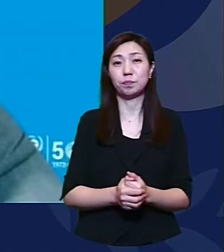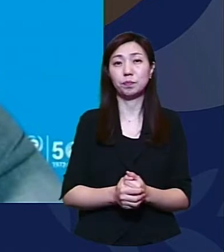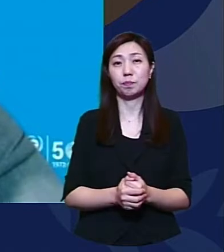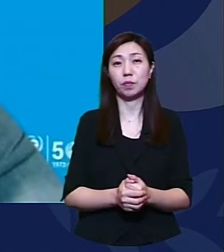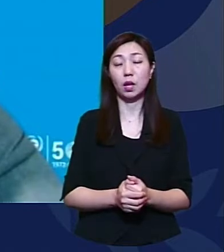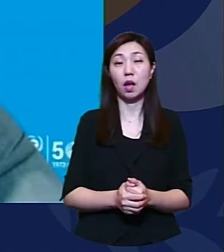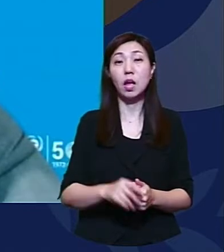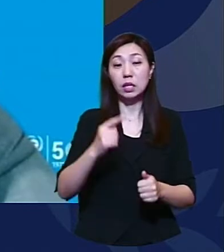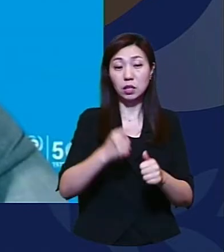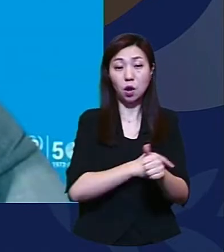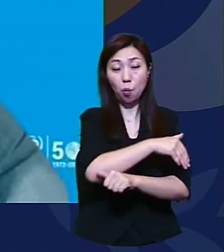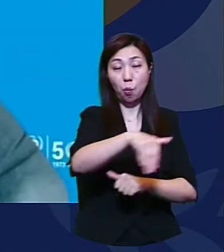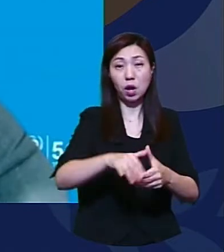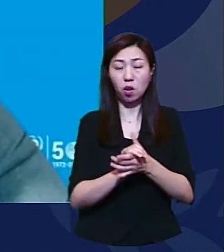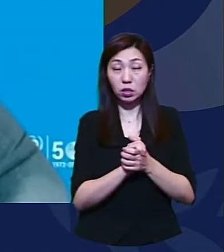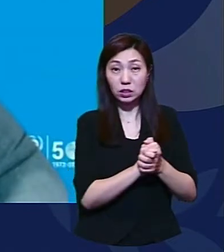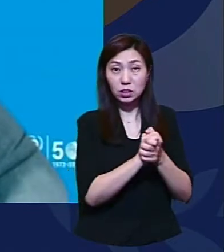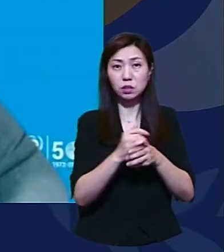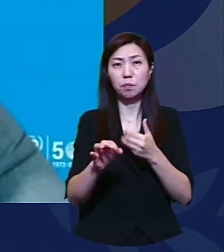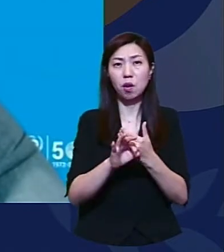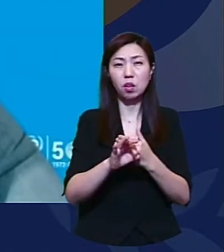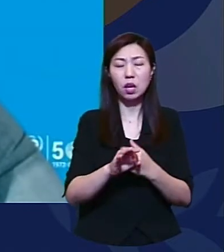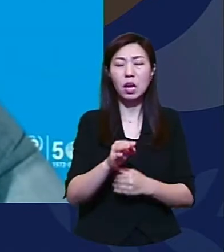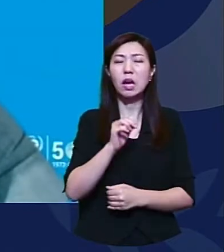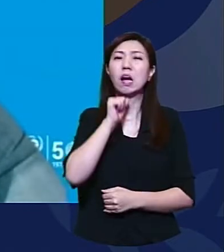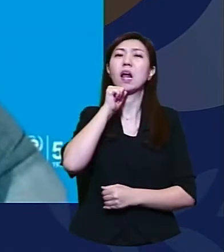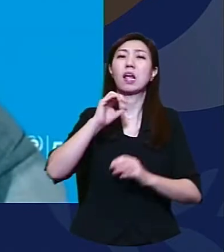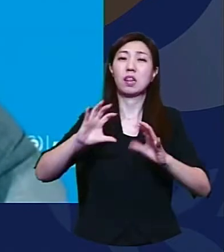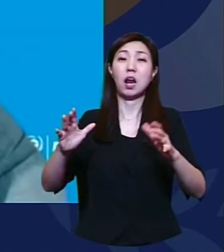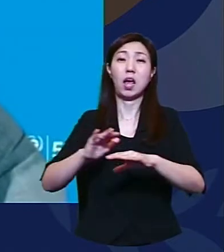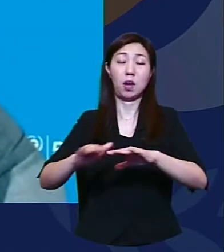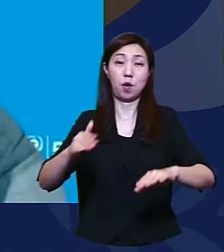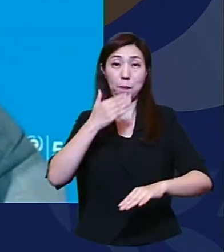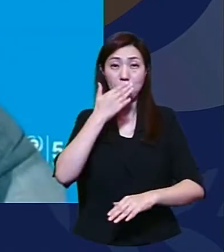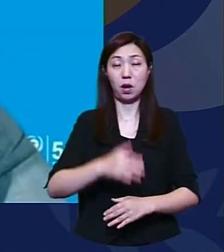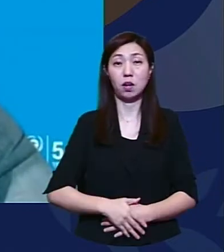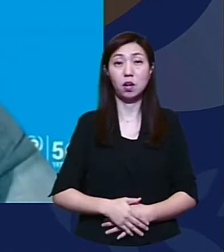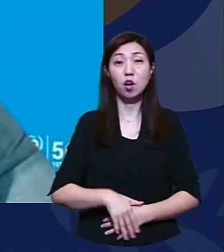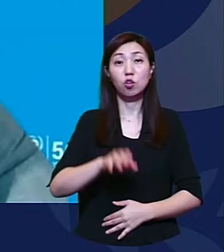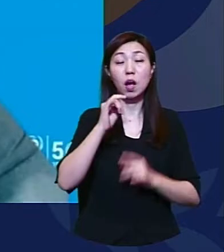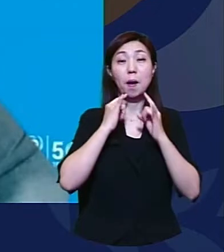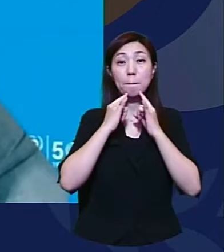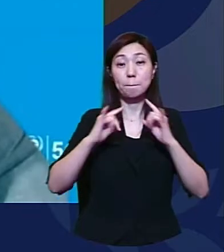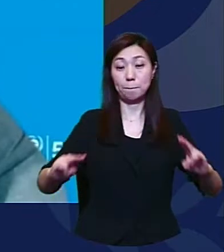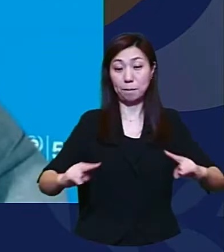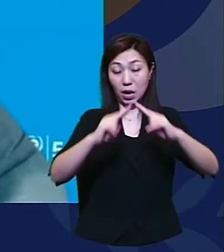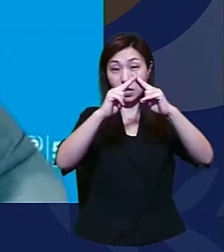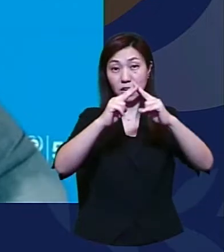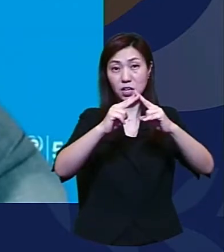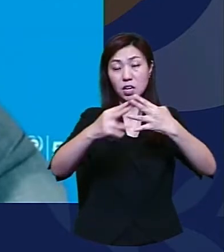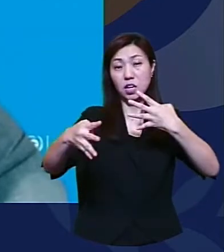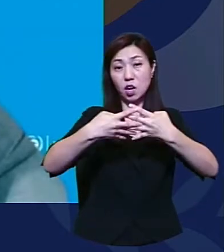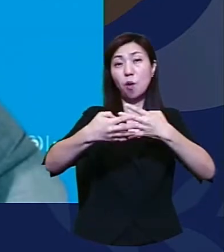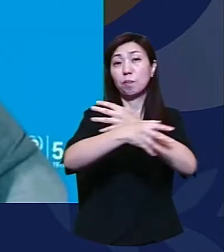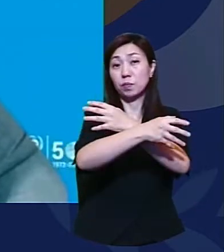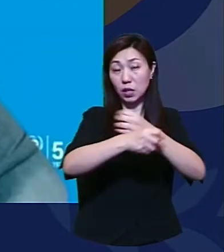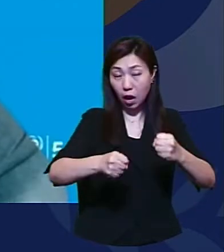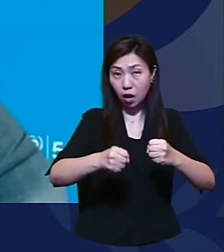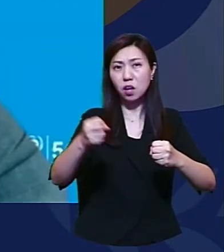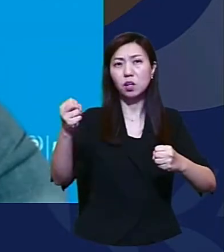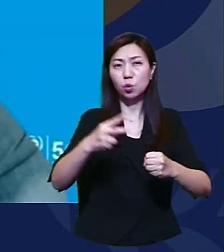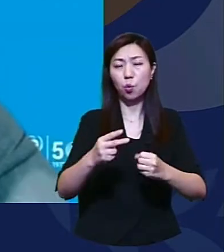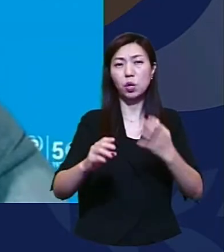meet in Glasgow to discuss implementation of the Paris Agreement and ambitious NDCs. It